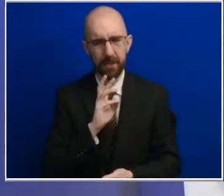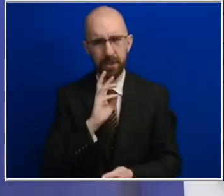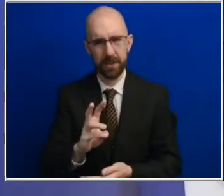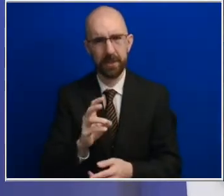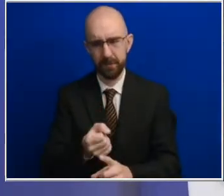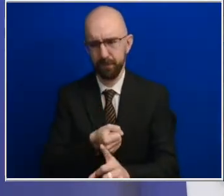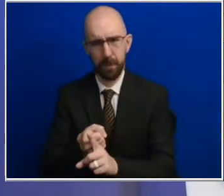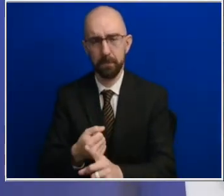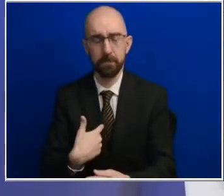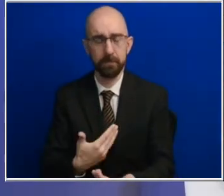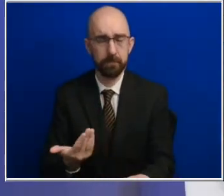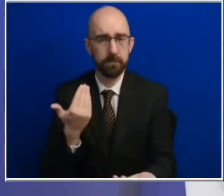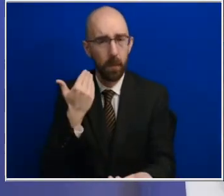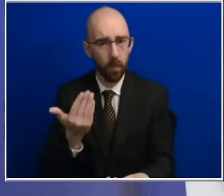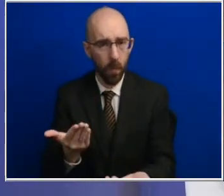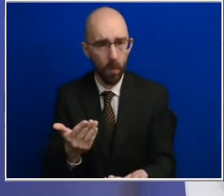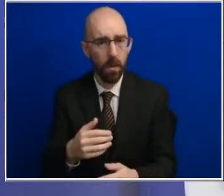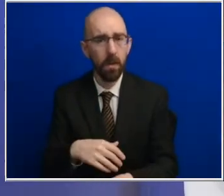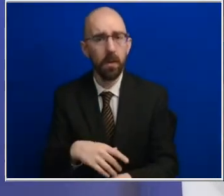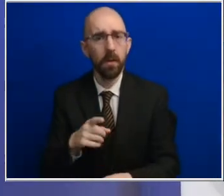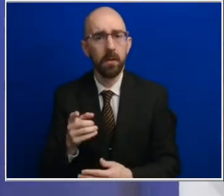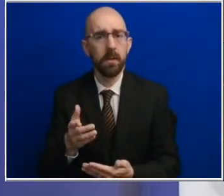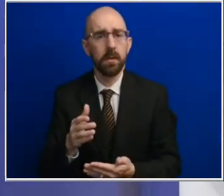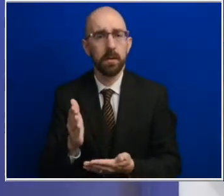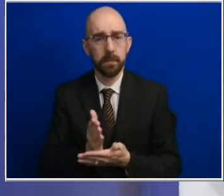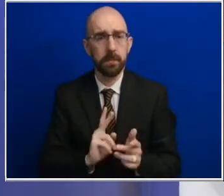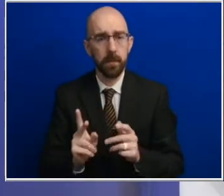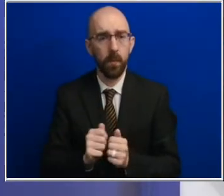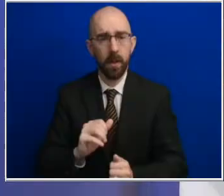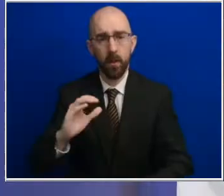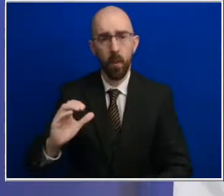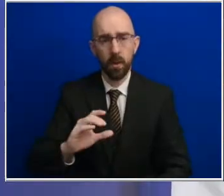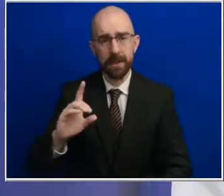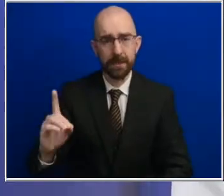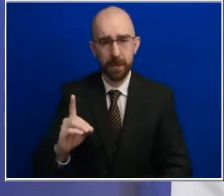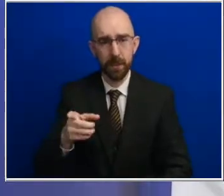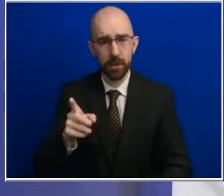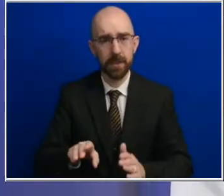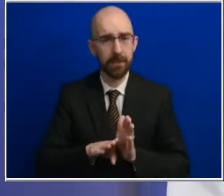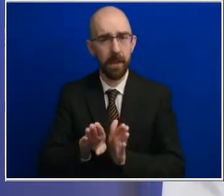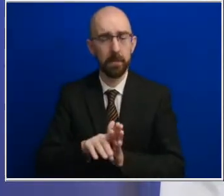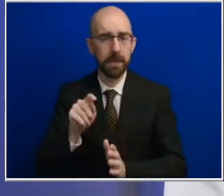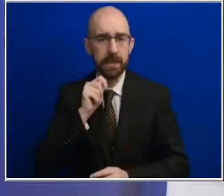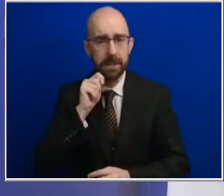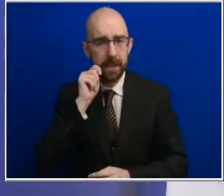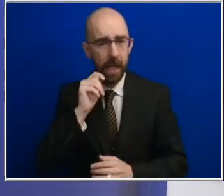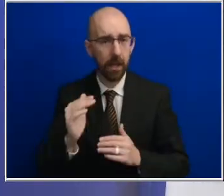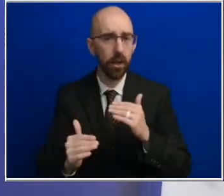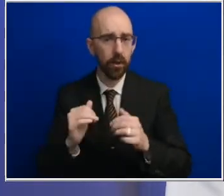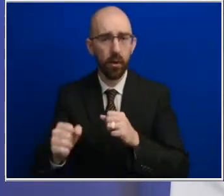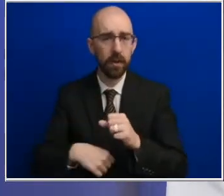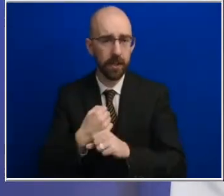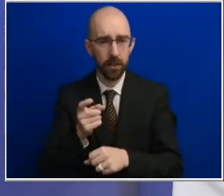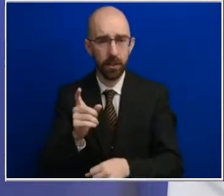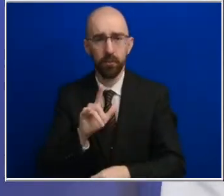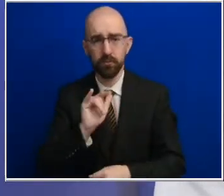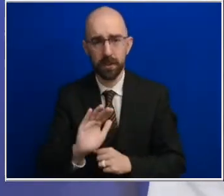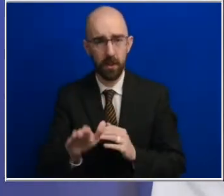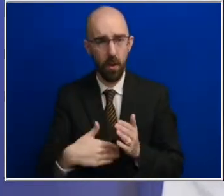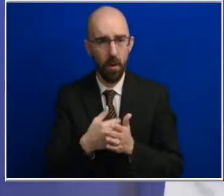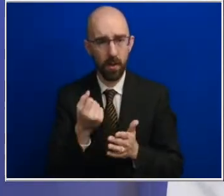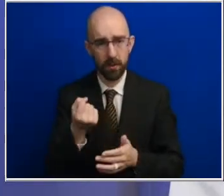know. I've seen people with cortical dysplasia who develop it in teenage or even early adult years. They really, by all understanding, should have it